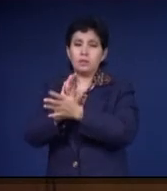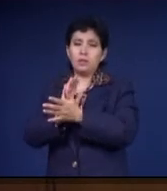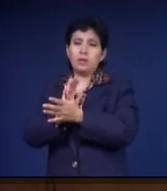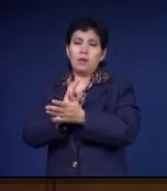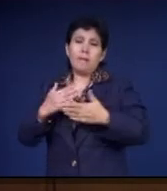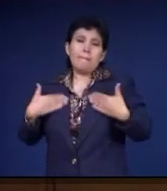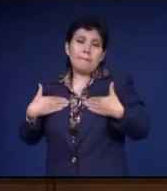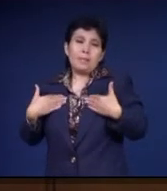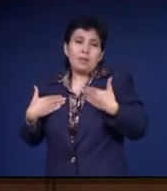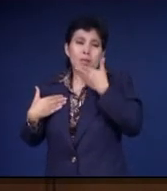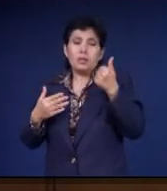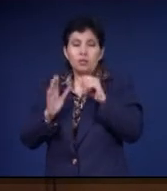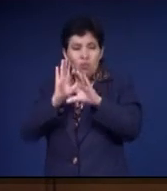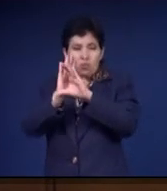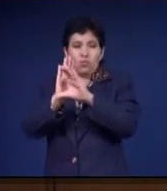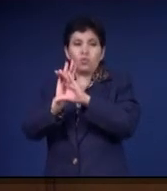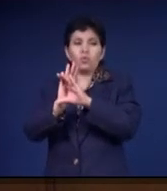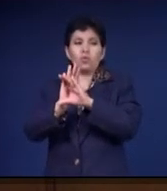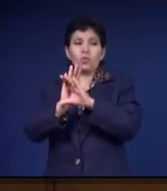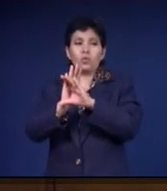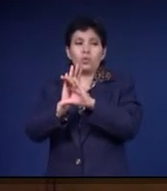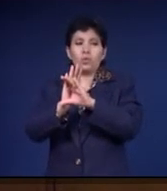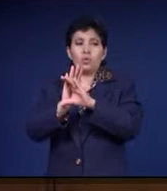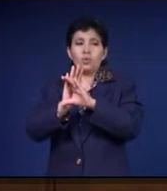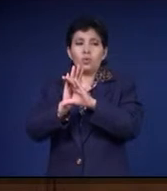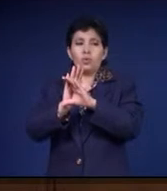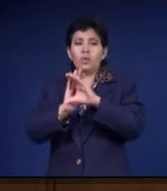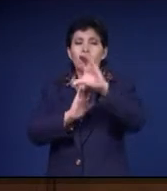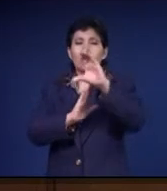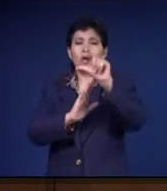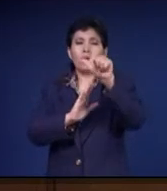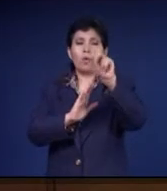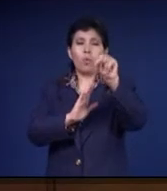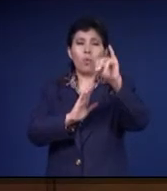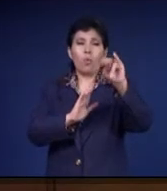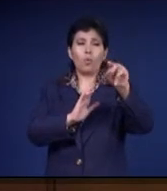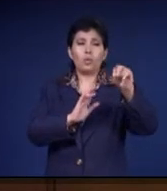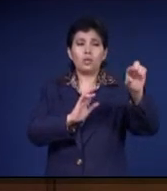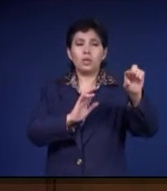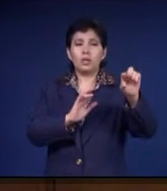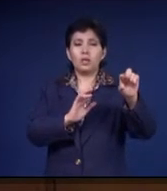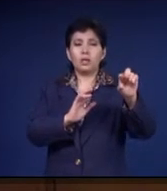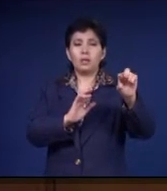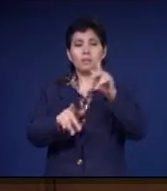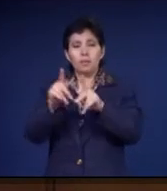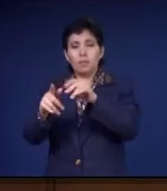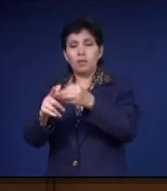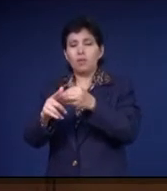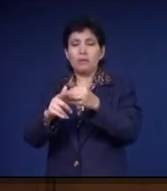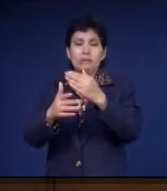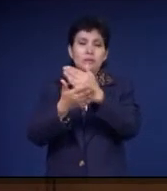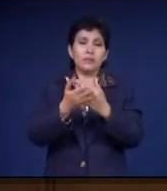happy. Let's say, for one example, it's the cloning of human or the cloning of sheep by a South